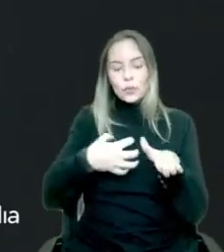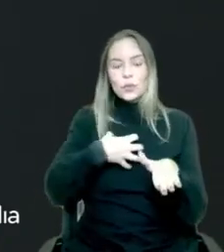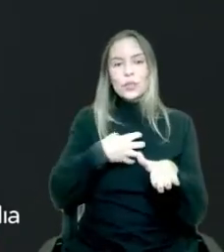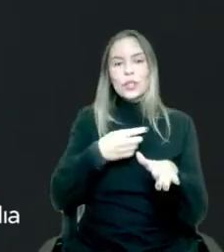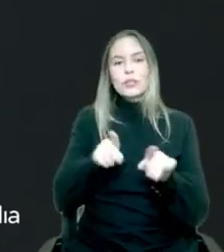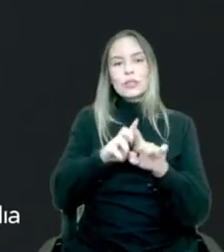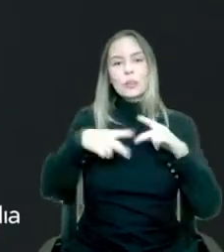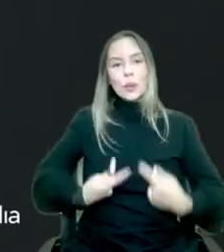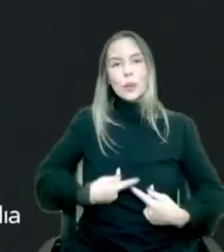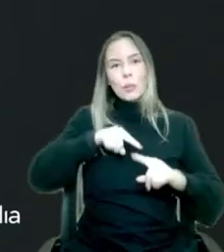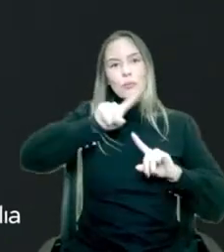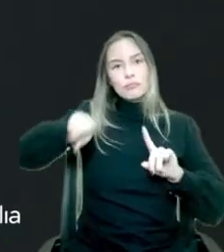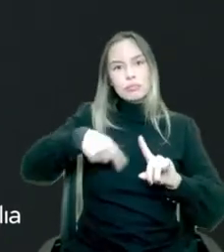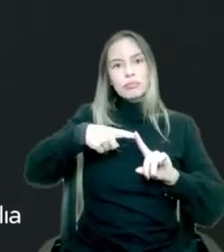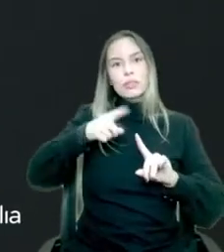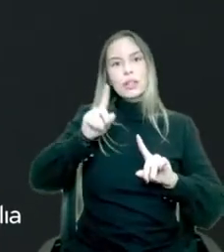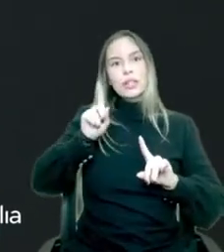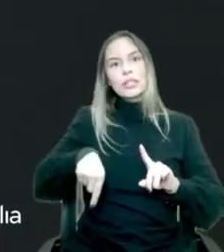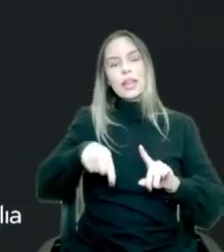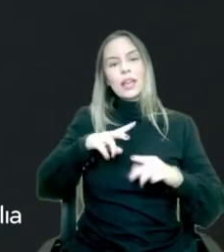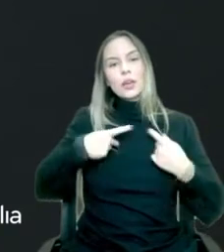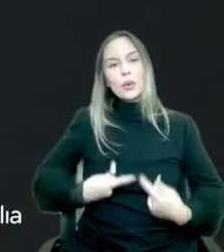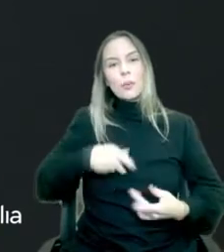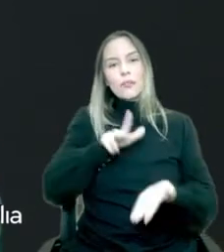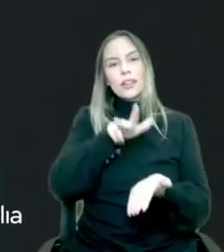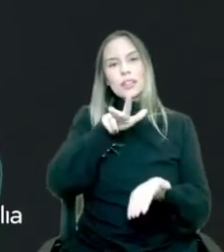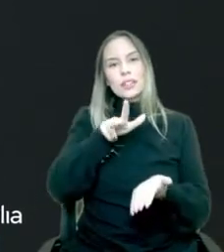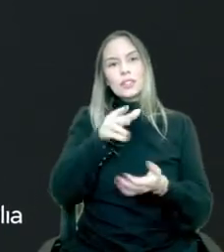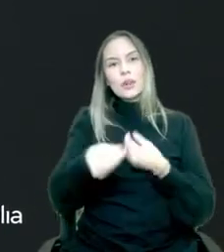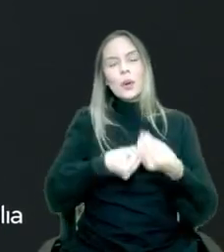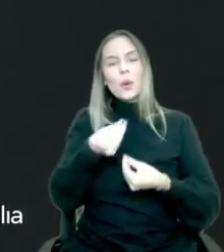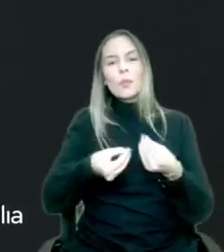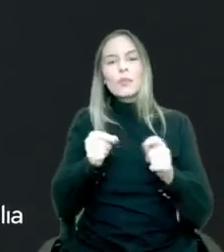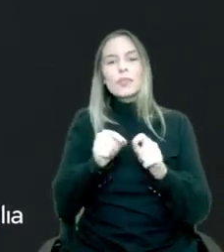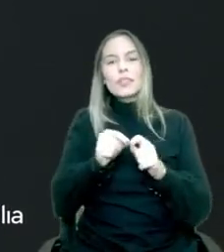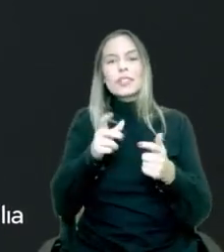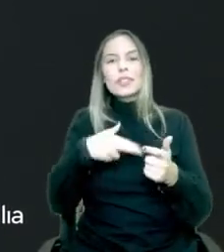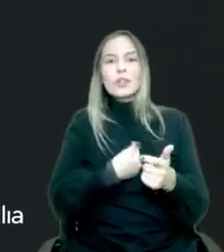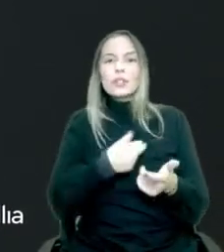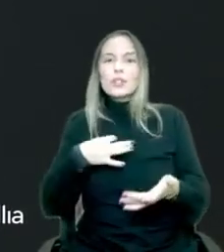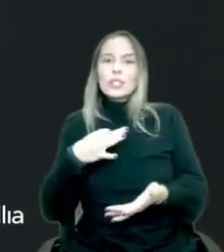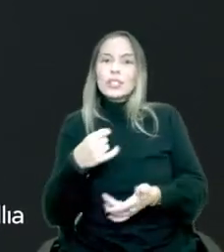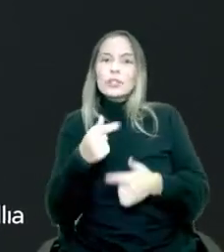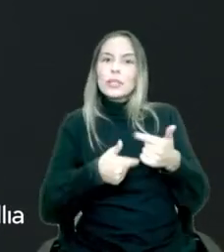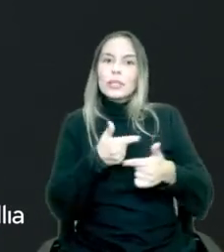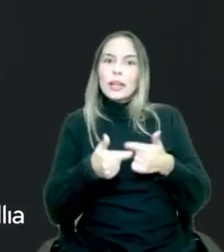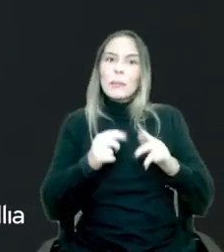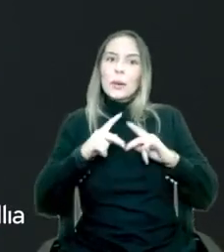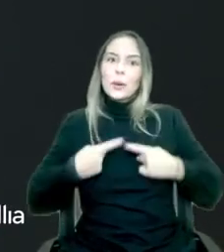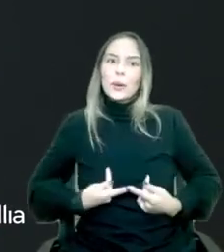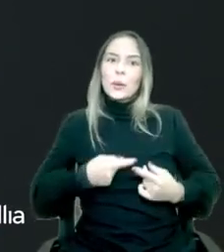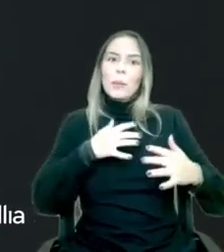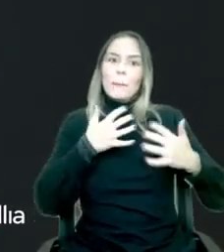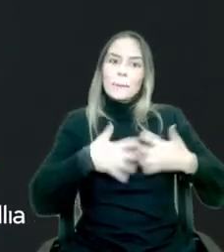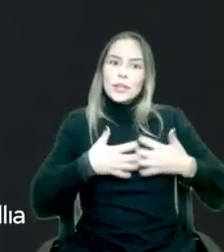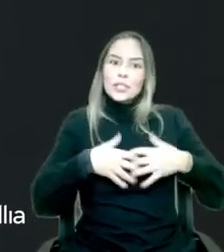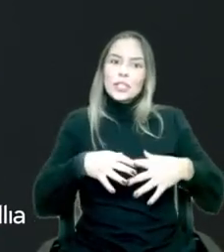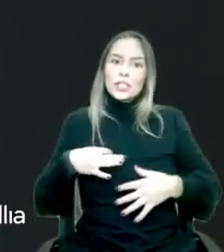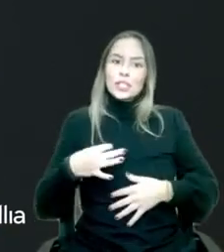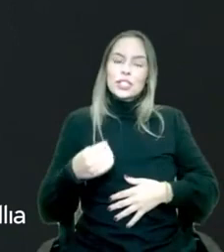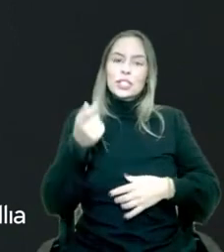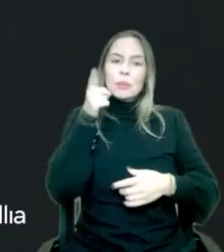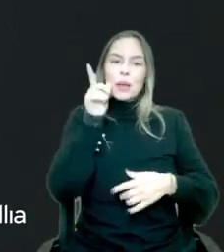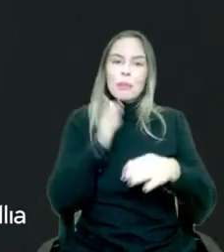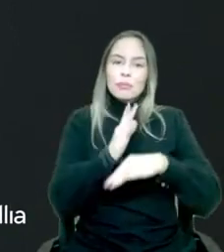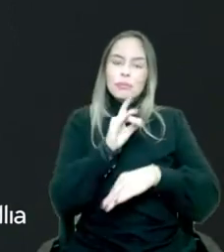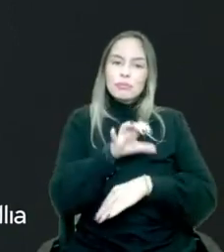human validation and being able to make sure that our teams are working as human machine teams to be able to pull this off. And so it's really